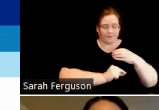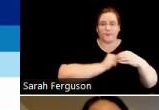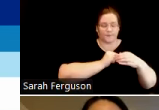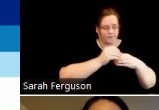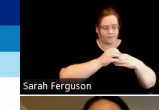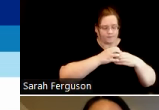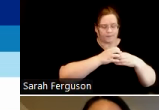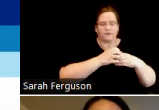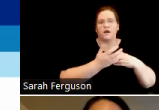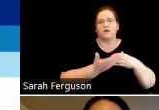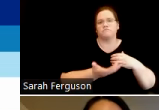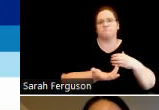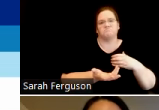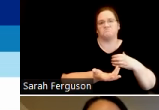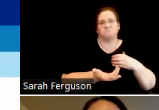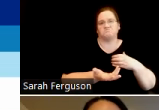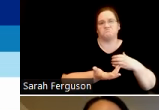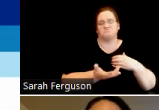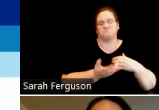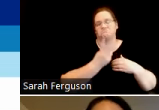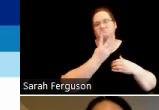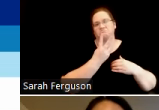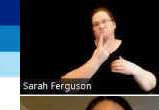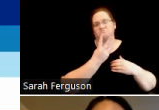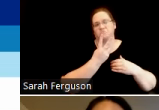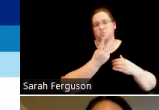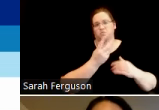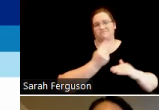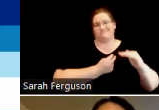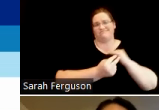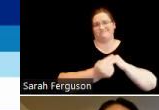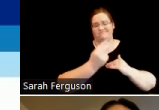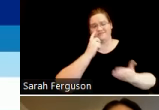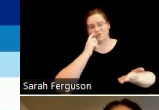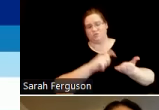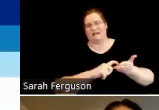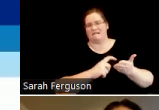anticipate seeing myocarditis after the vaccine in this age group, similar to what we